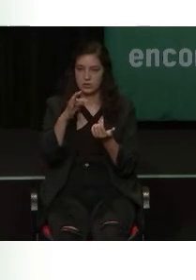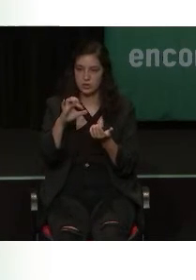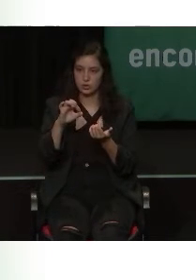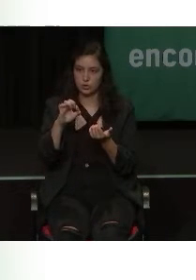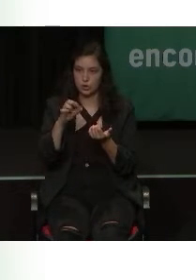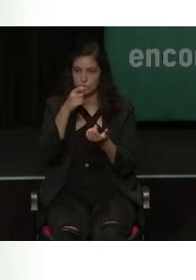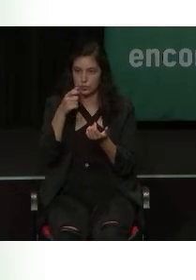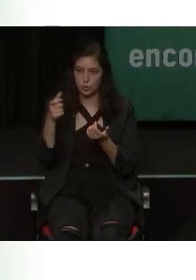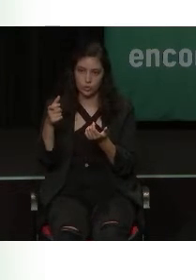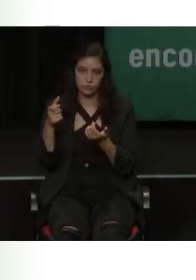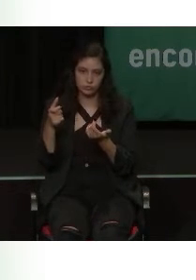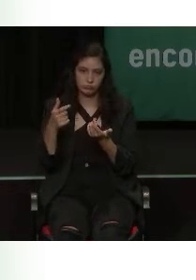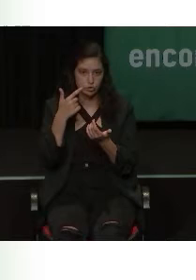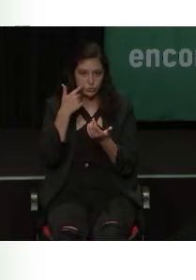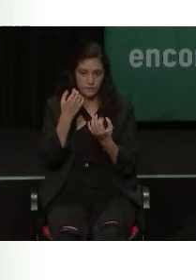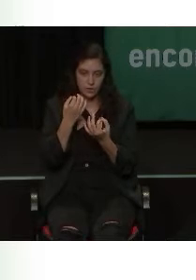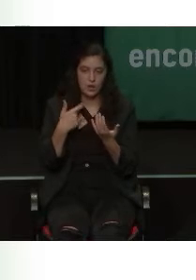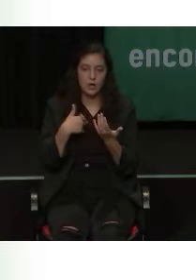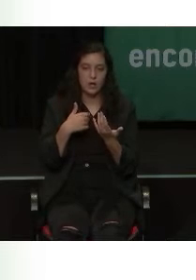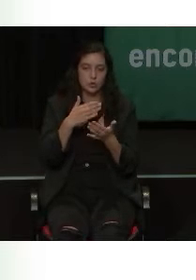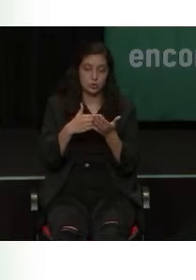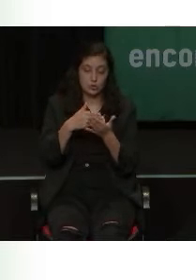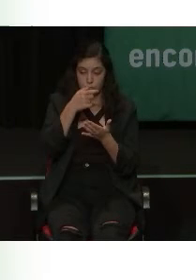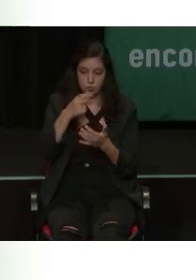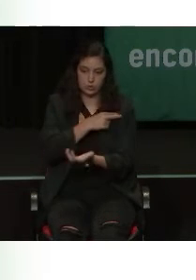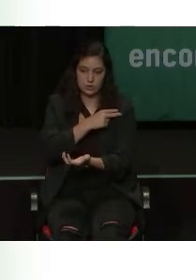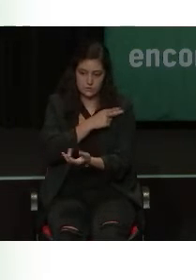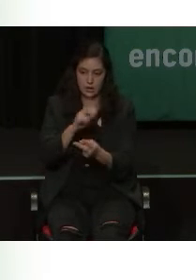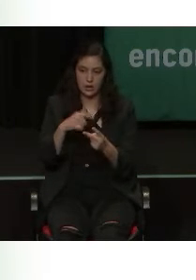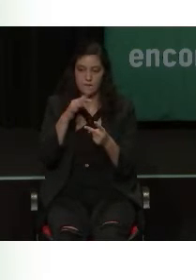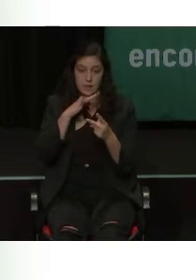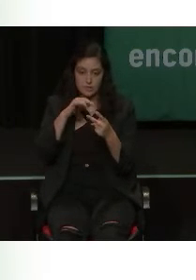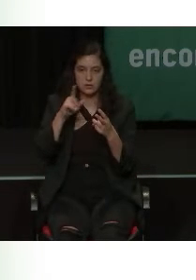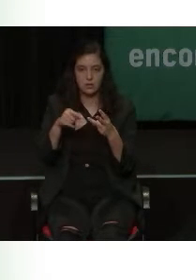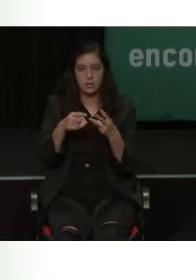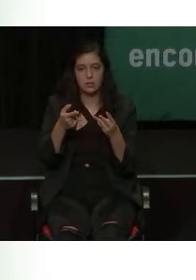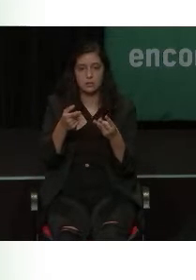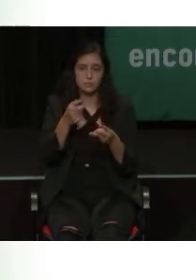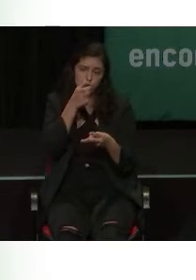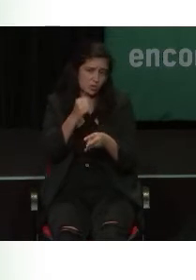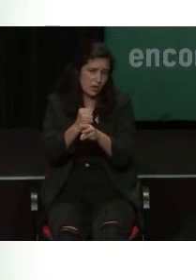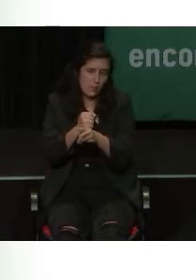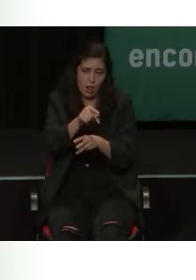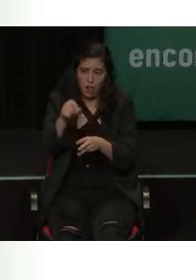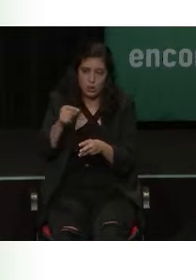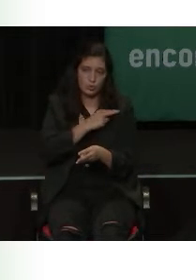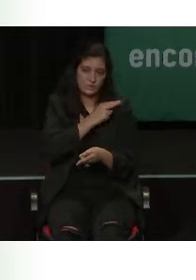samples, including university students from the staff of university.